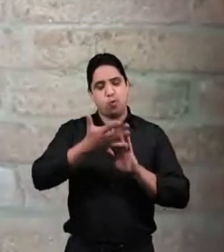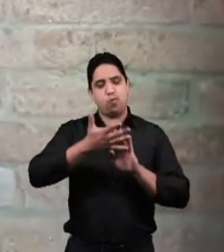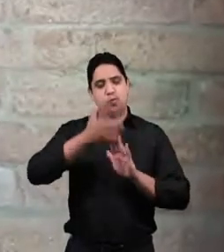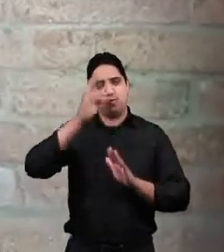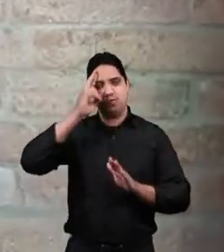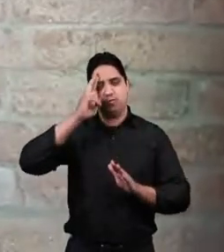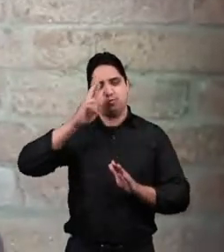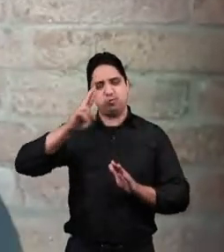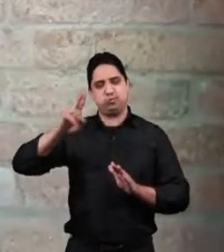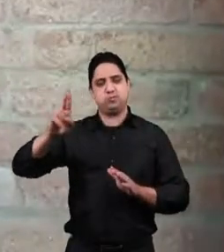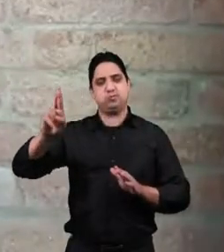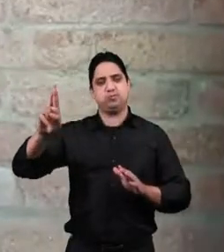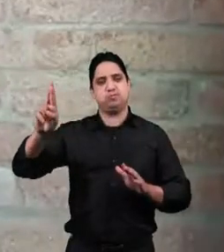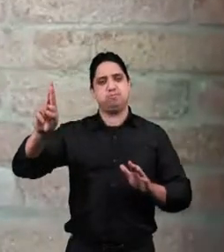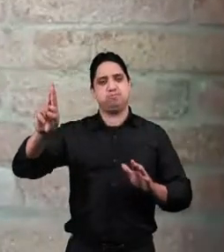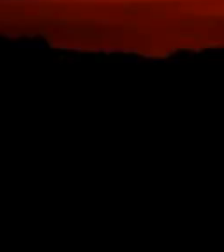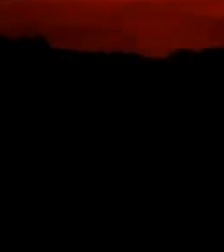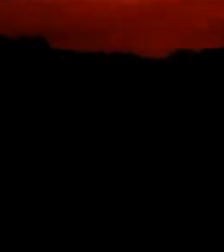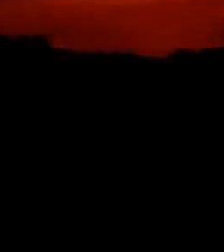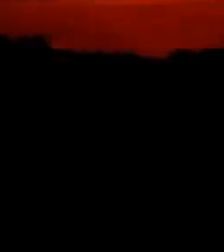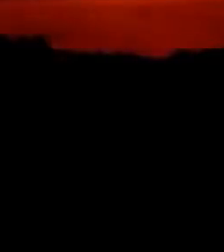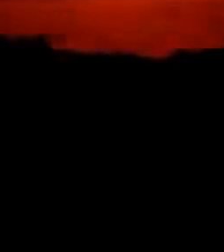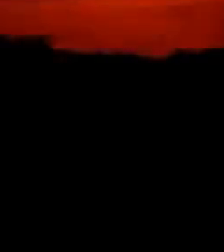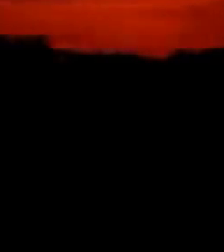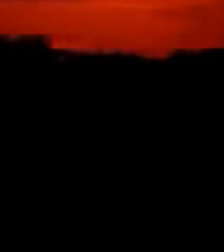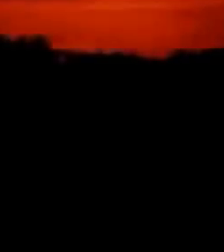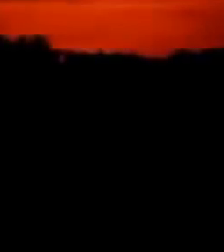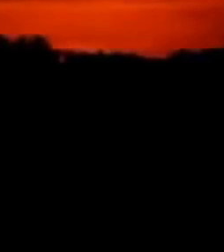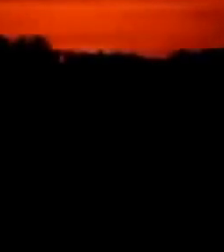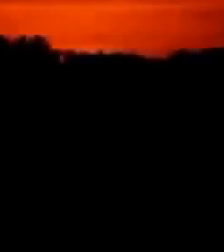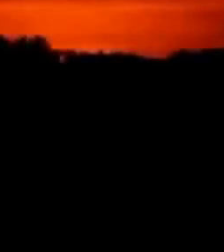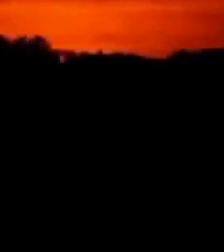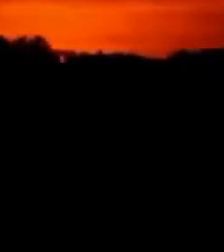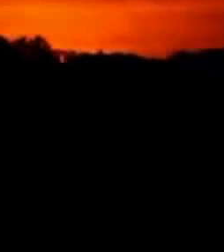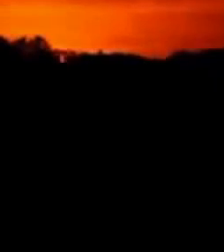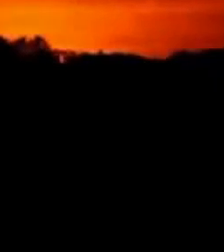Lord with one more song, which we shall sing now.